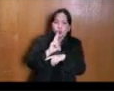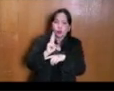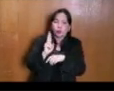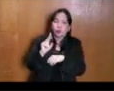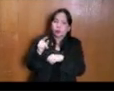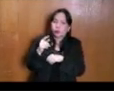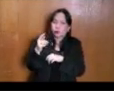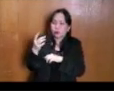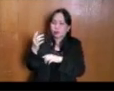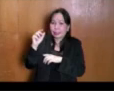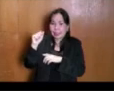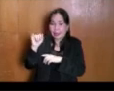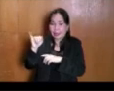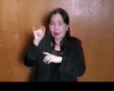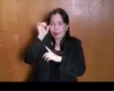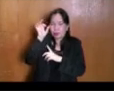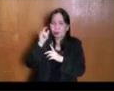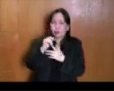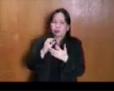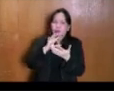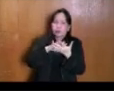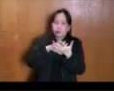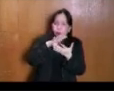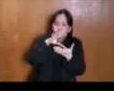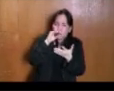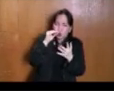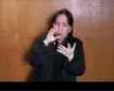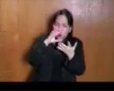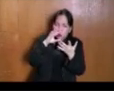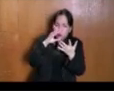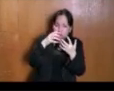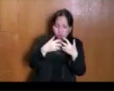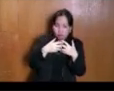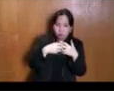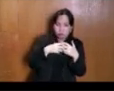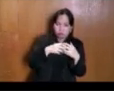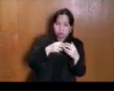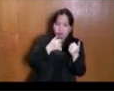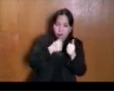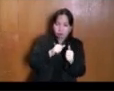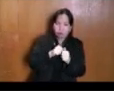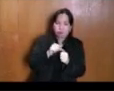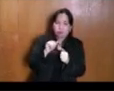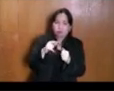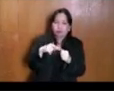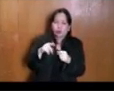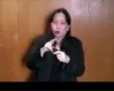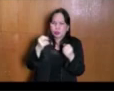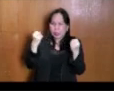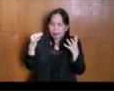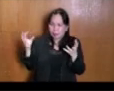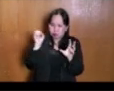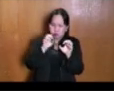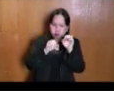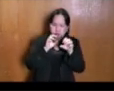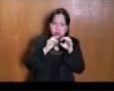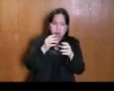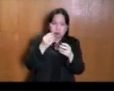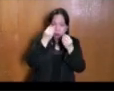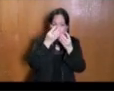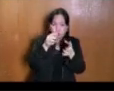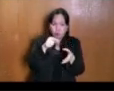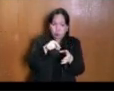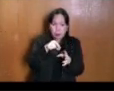And machine learning is a subset of AI that relies on vast amounts of information. So it